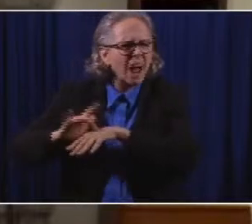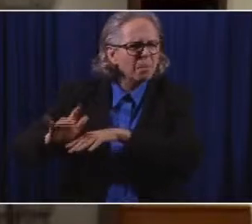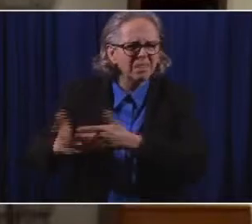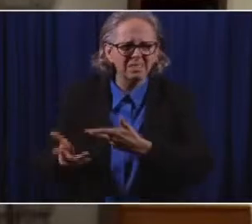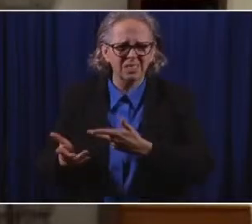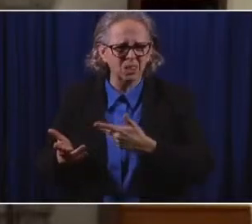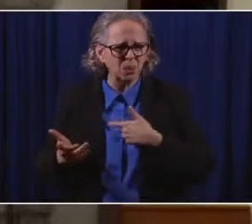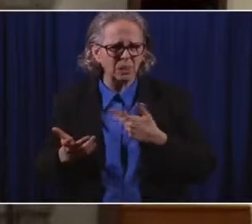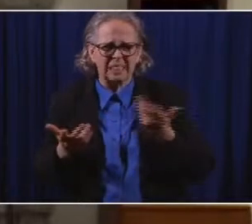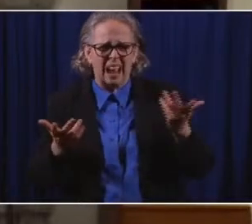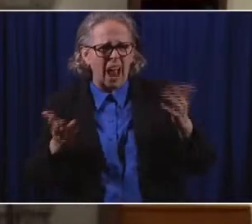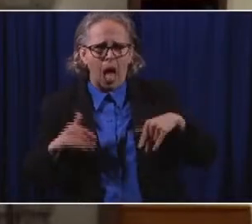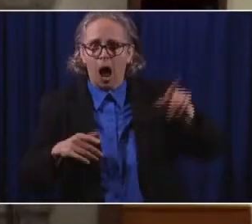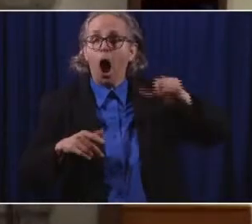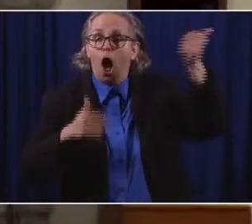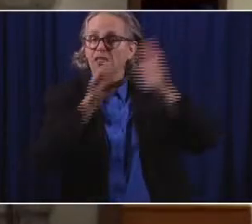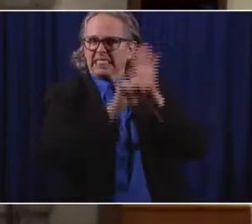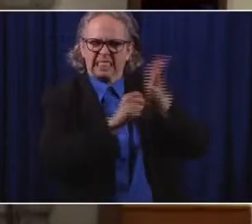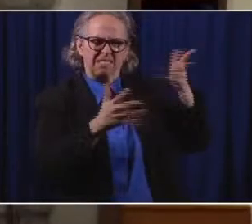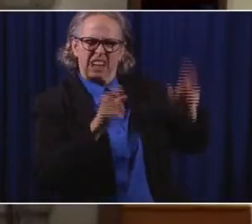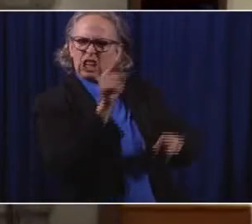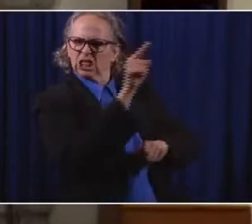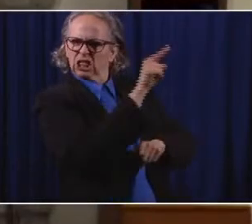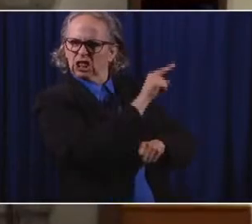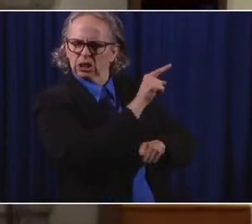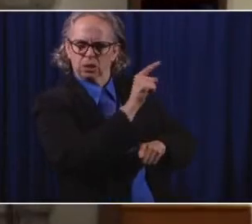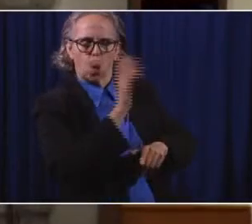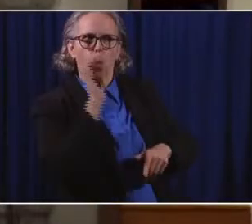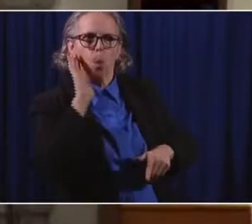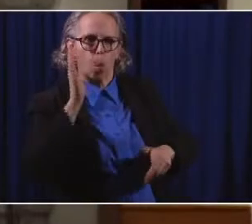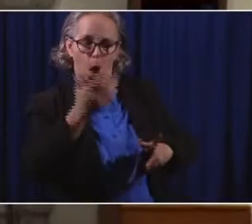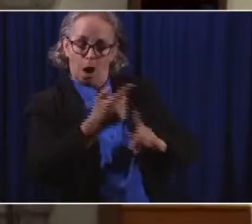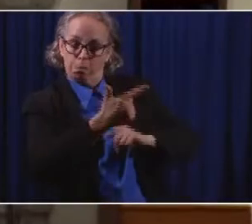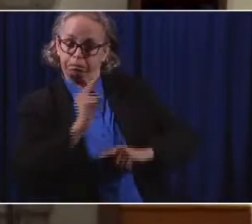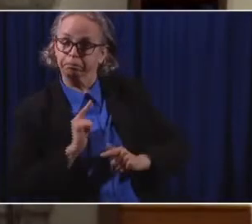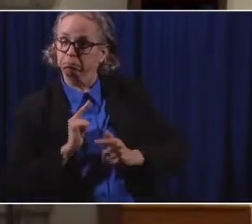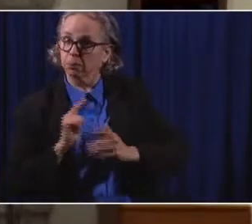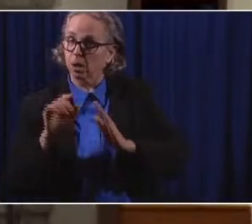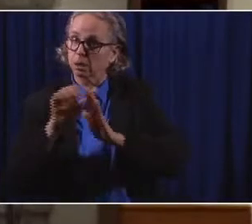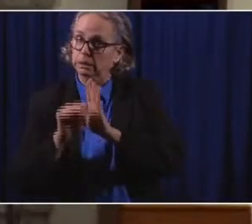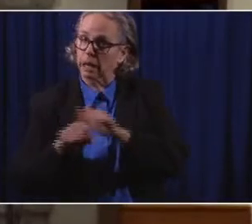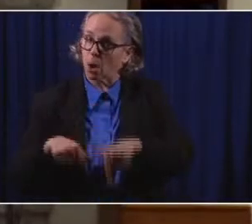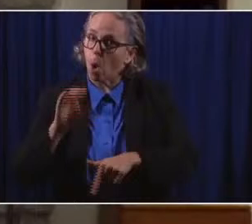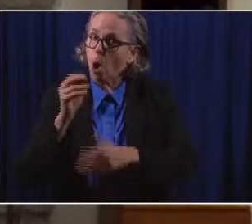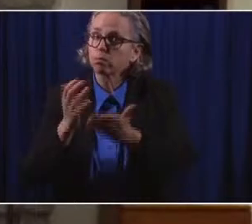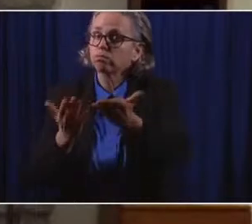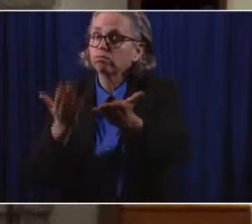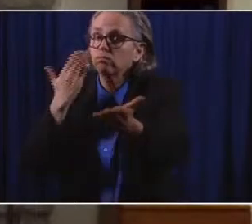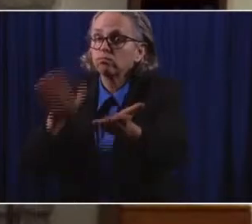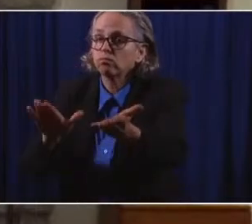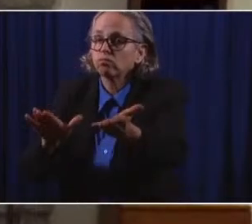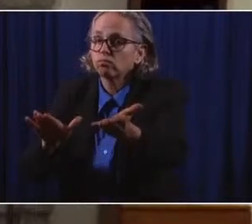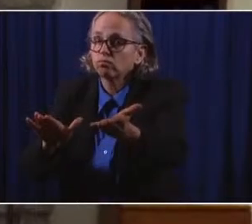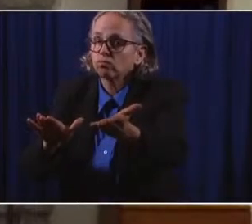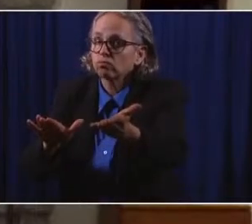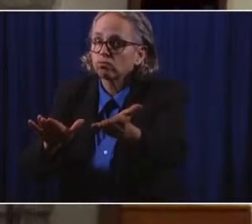we certainly do not want to experience. And again, these are some of the things that are causing our community spread.